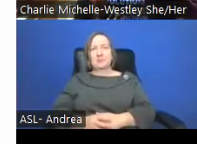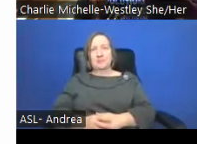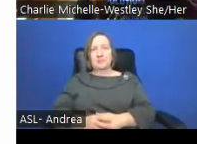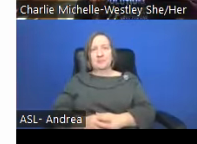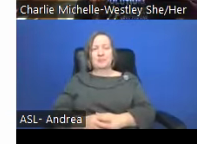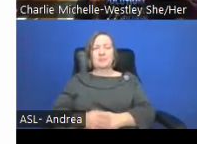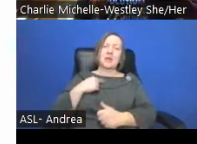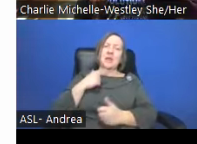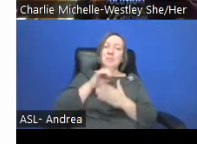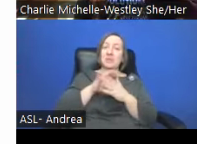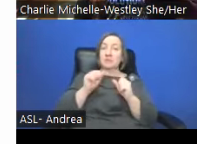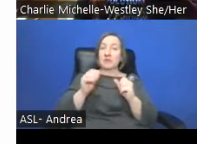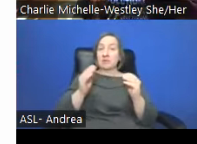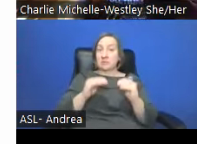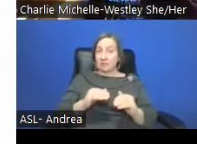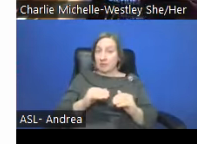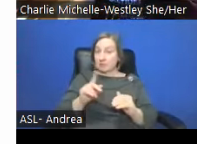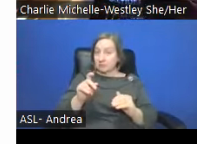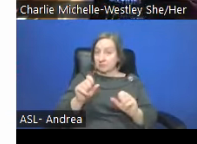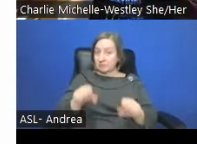I believe we can we move on?